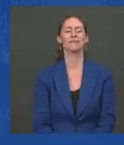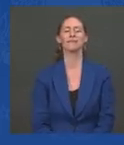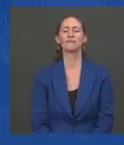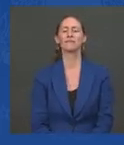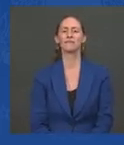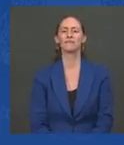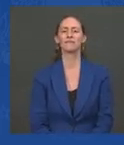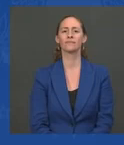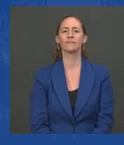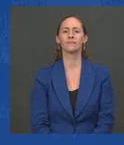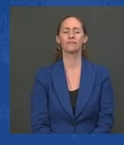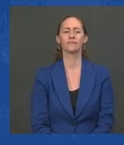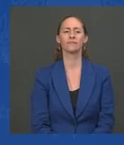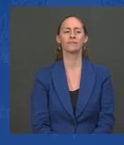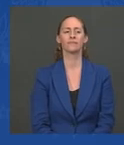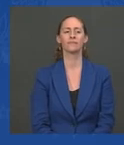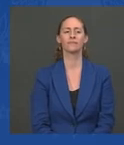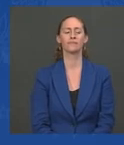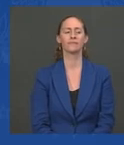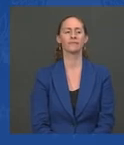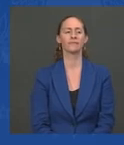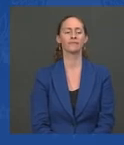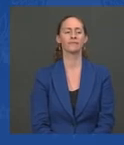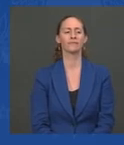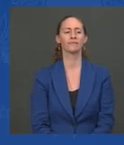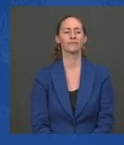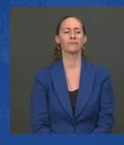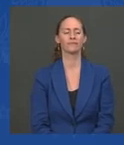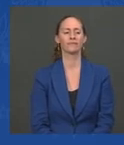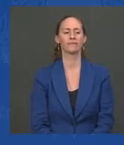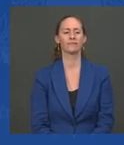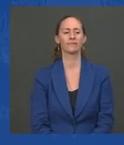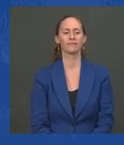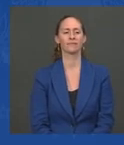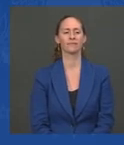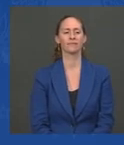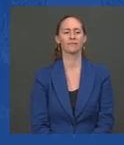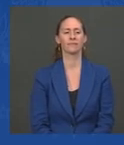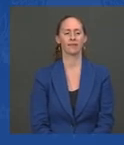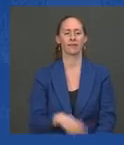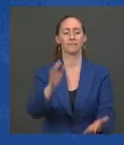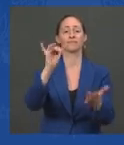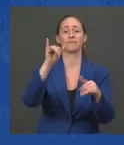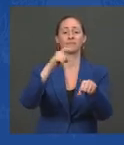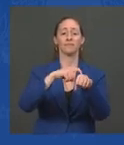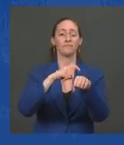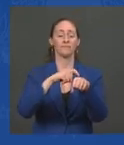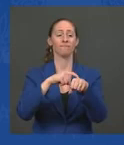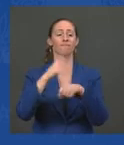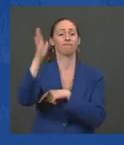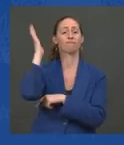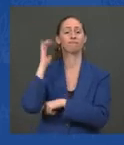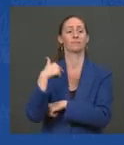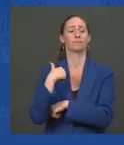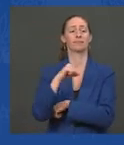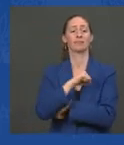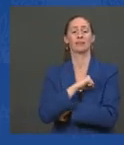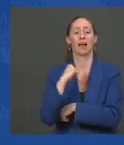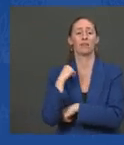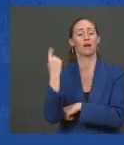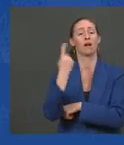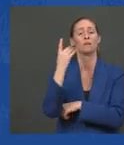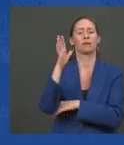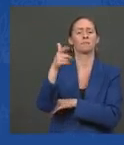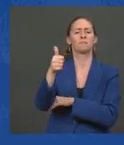I keep making the case, if you excuse the point of personal privilege we used to say in the Senate. The best HBCU in the